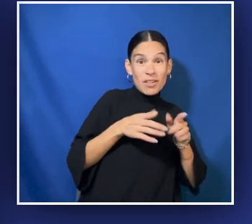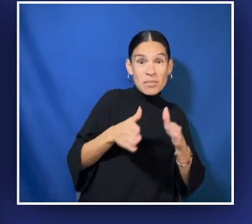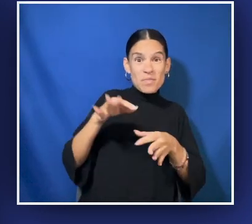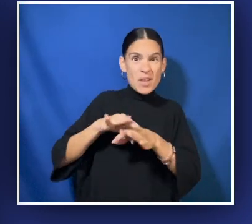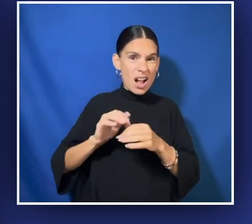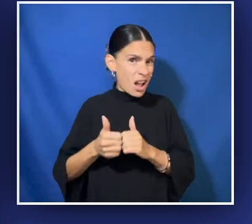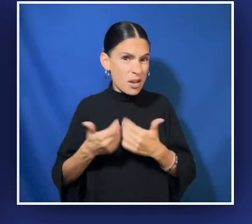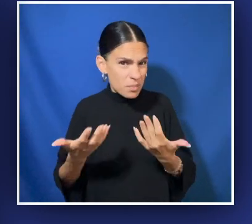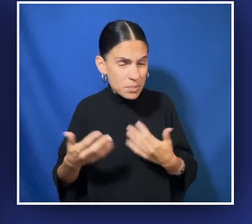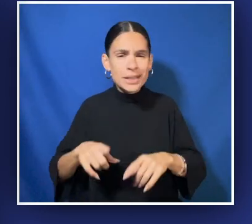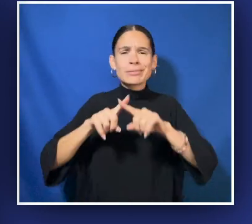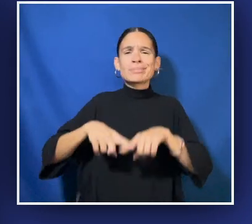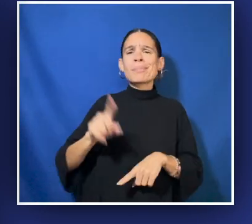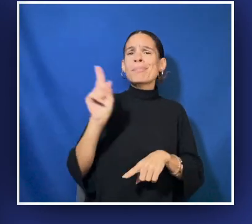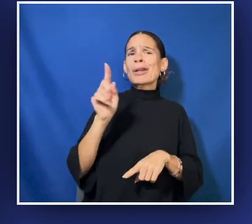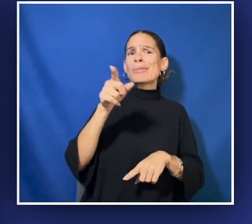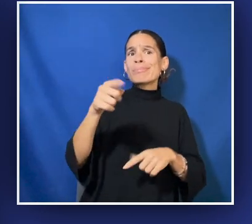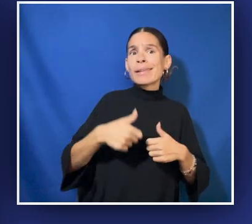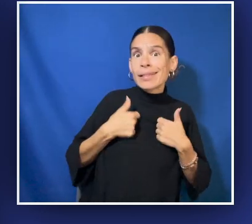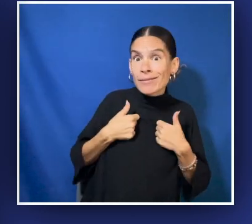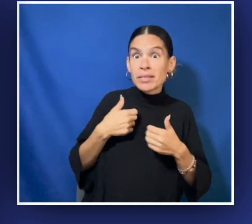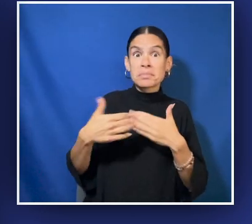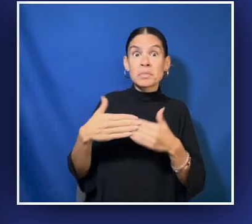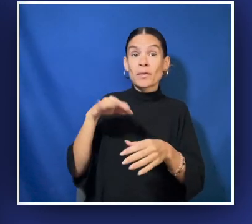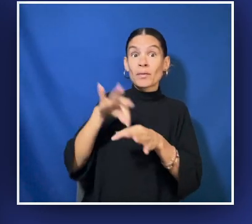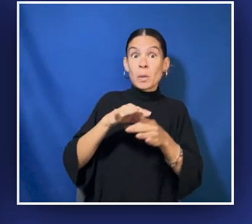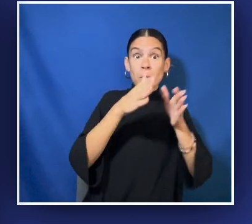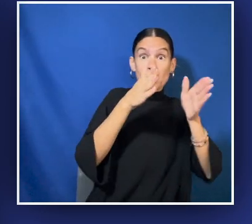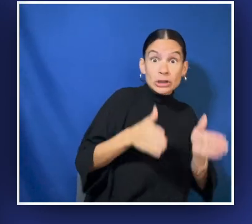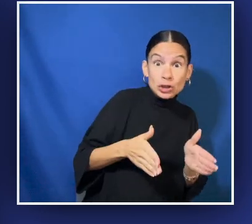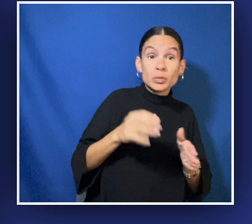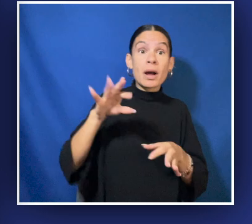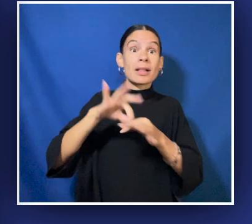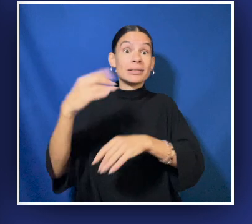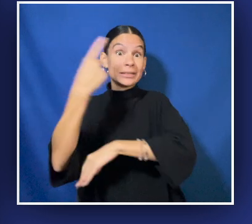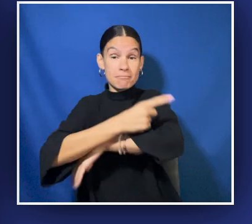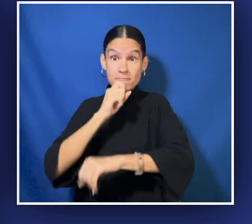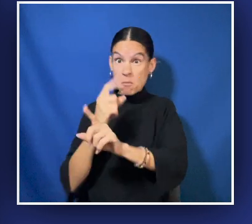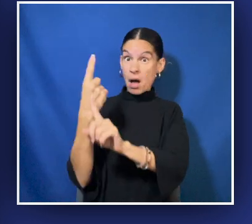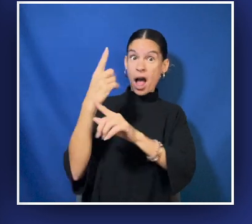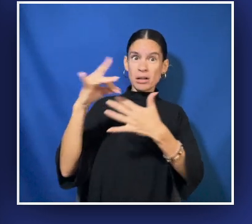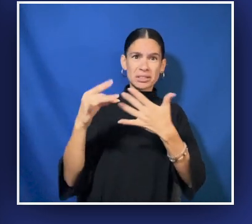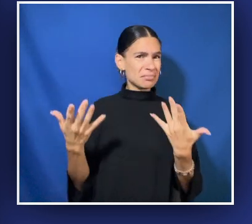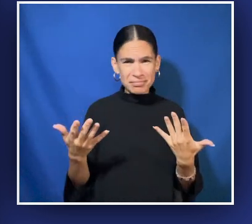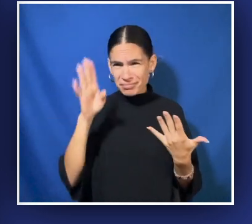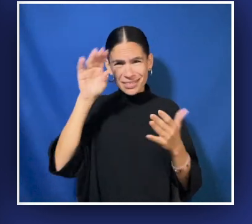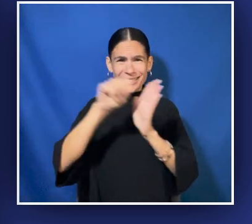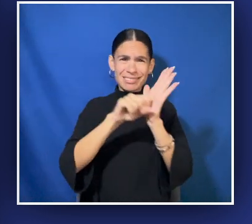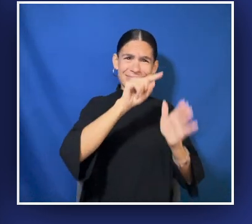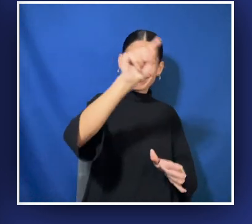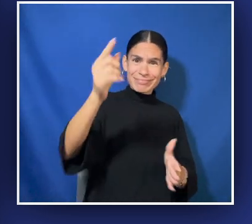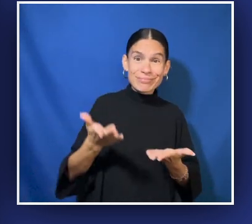different ways to vote. Depending on where you're voting, voting in person and on election day may not be your only option. Many